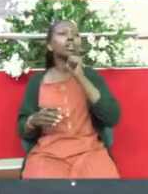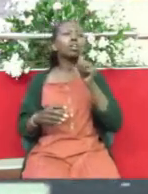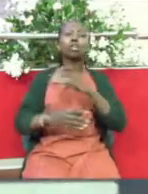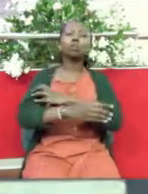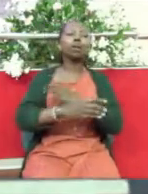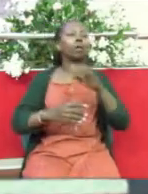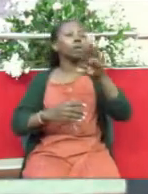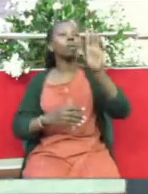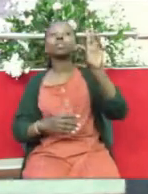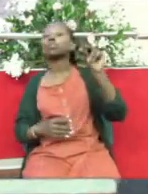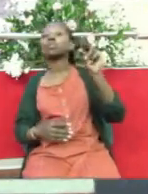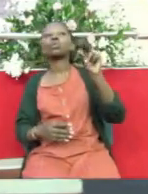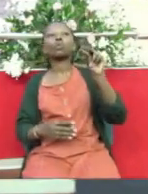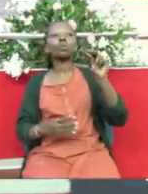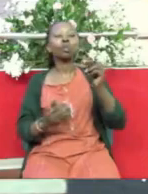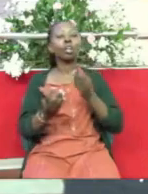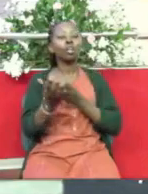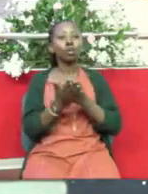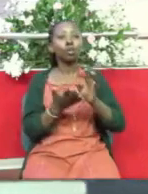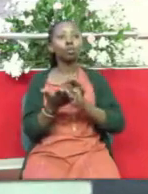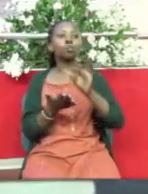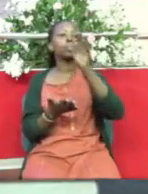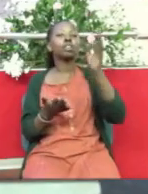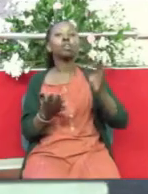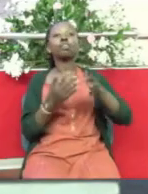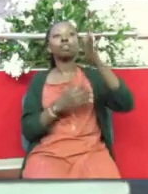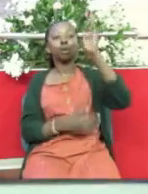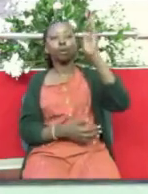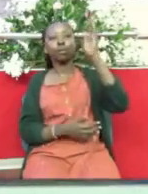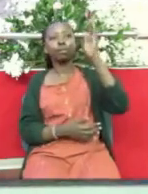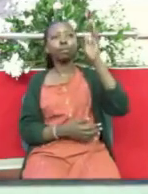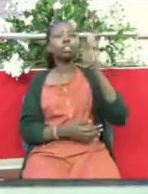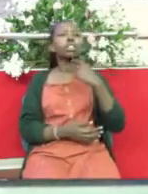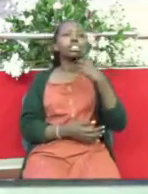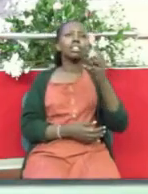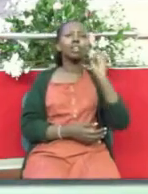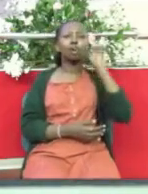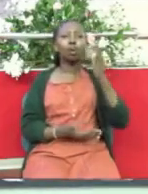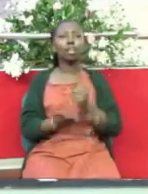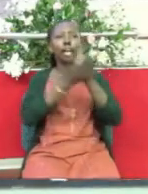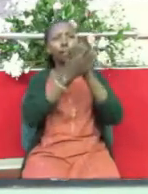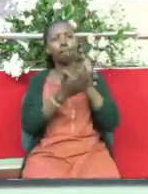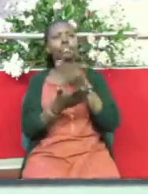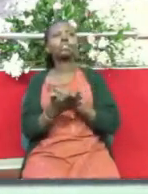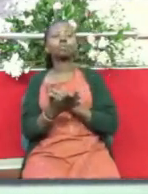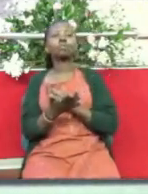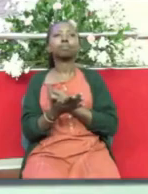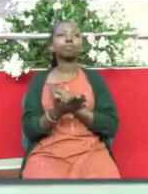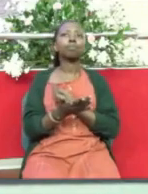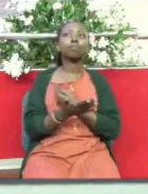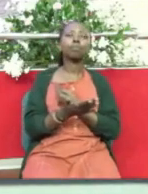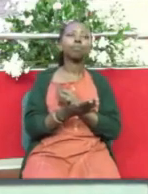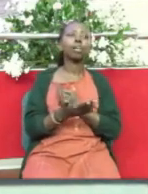by power. It is by the Spirit of God. He says He will help us. Can someone